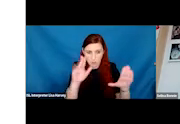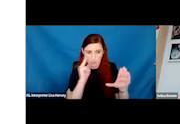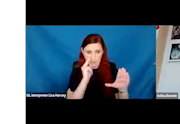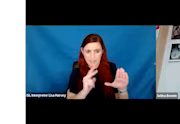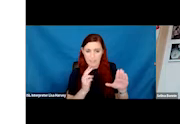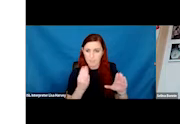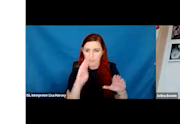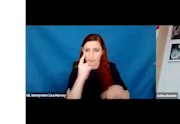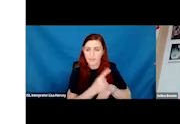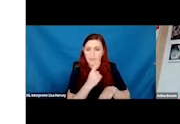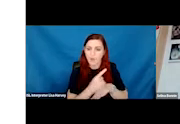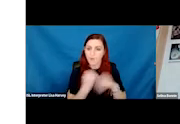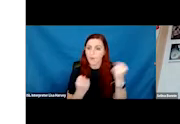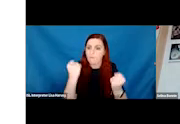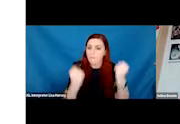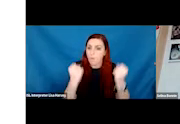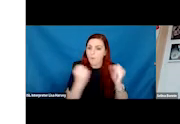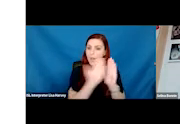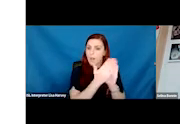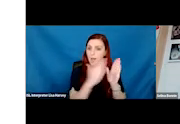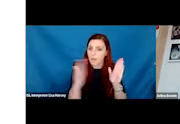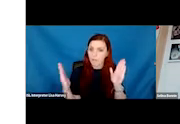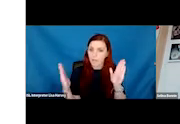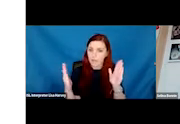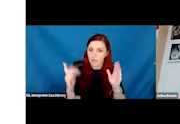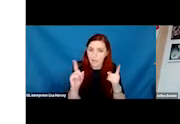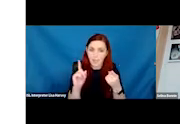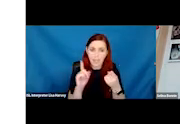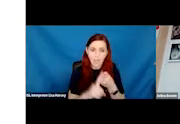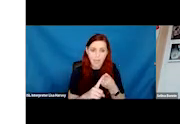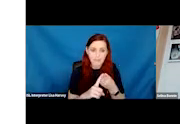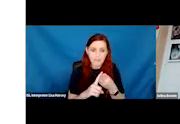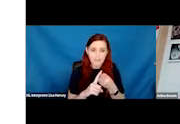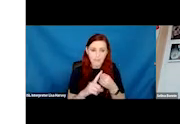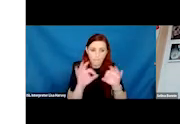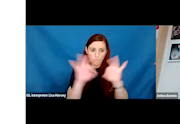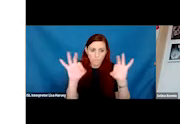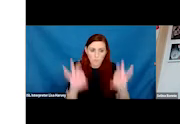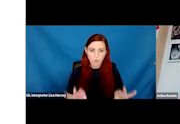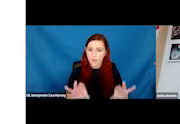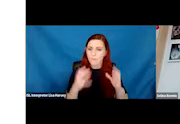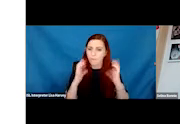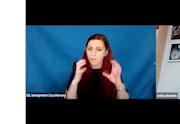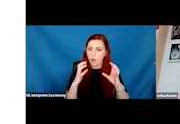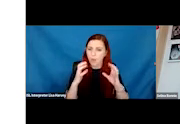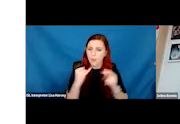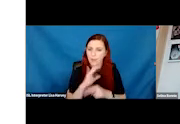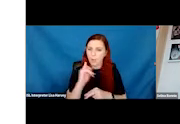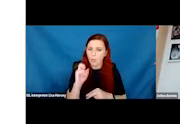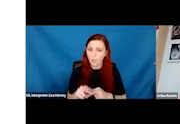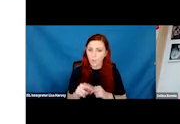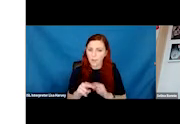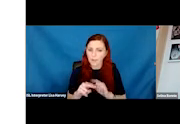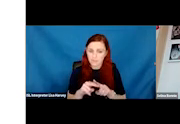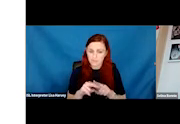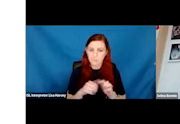a mobile library and our purpose-built frame football pitch being enjoyed by some of our frame football team in